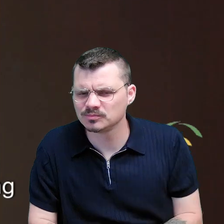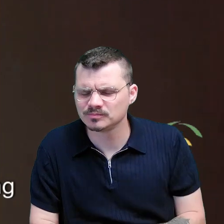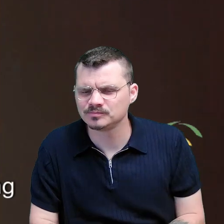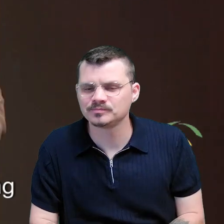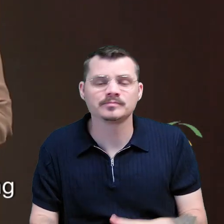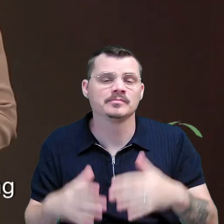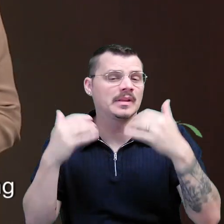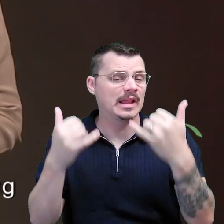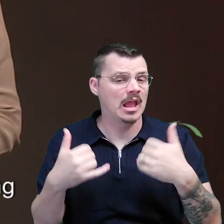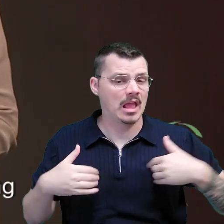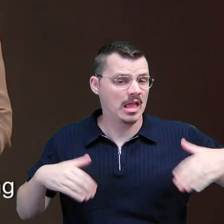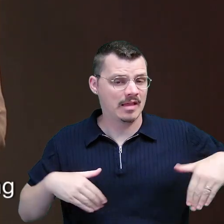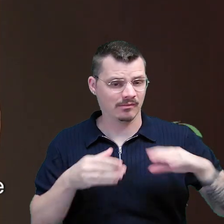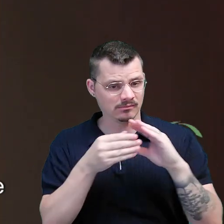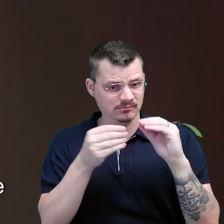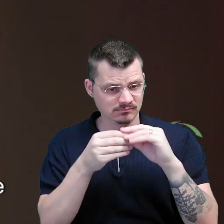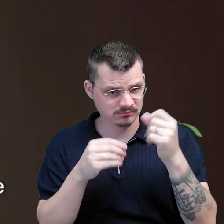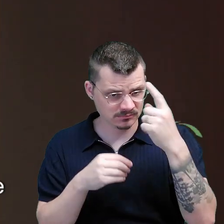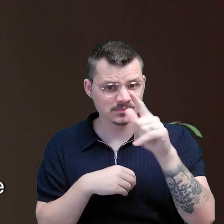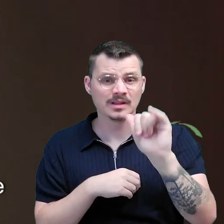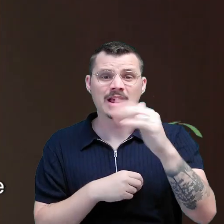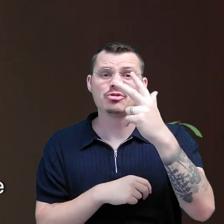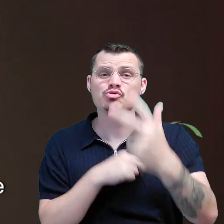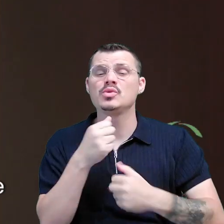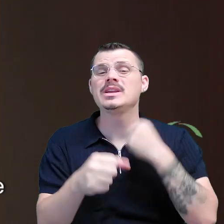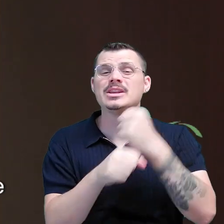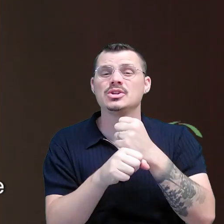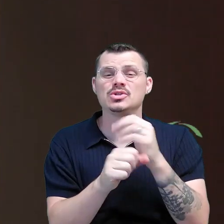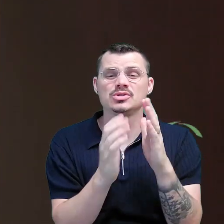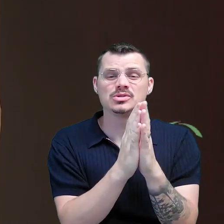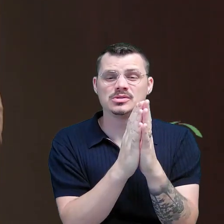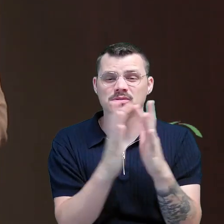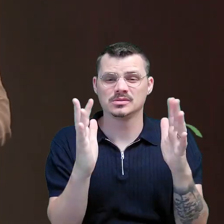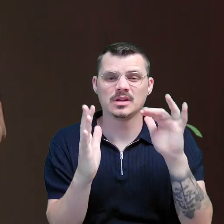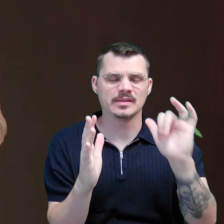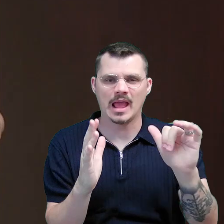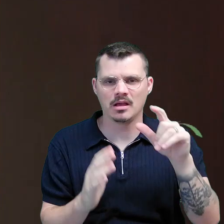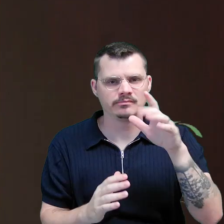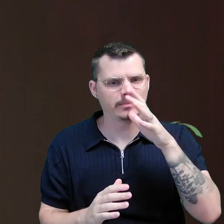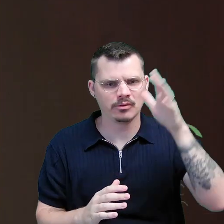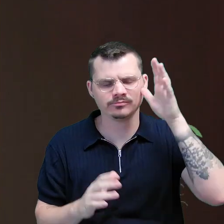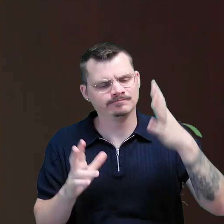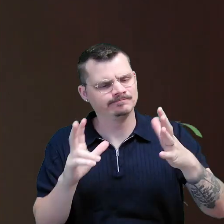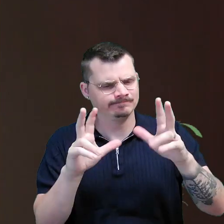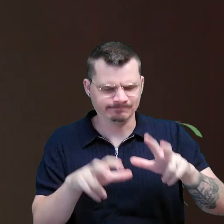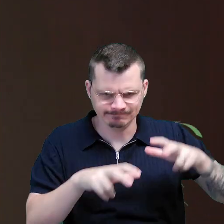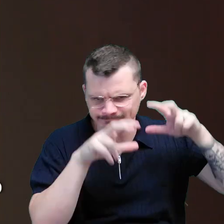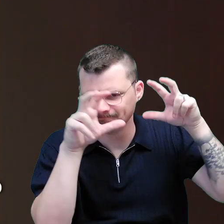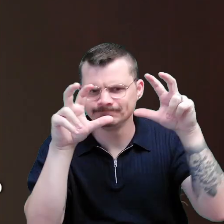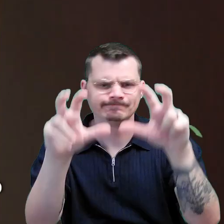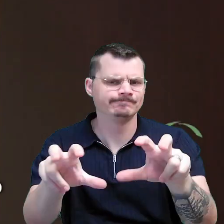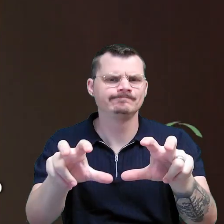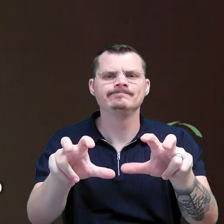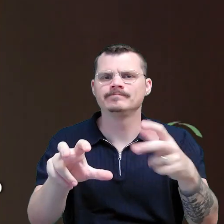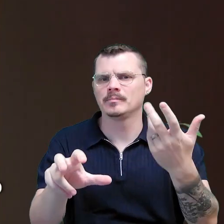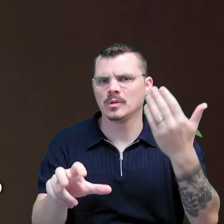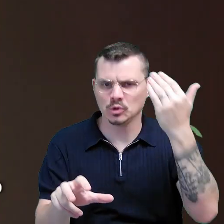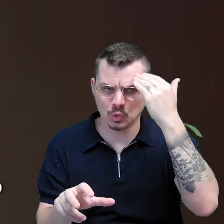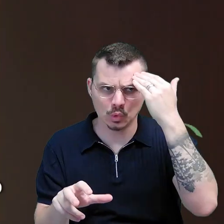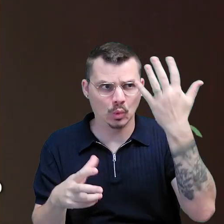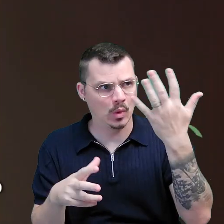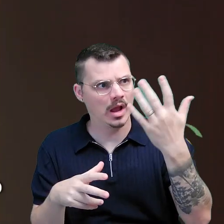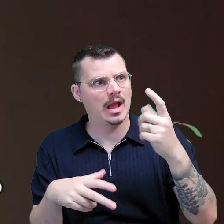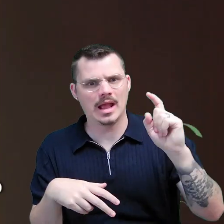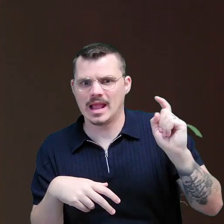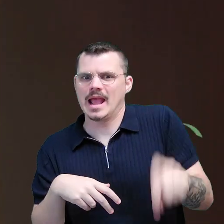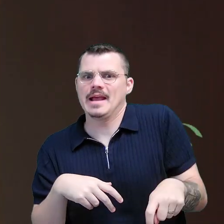Now, what I didn't tell you was that during this 3 years, when the parents were utterly 100% invested in doing what they knew they had